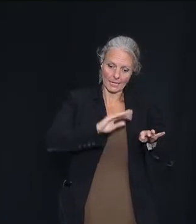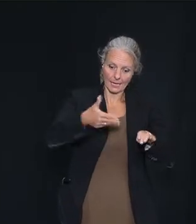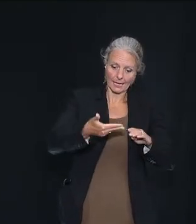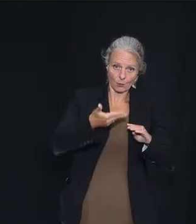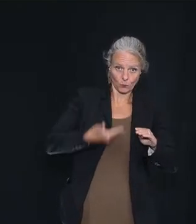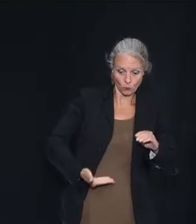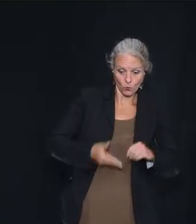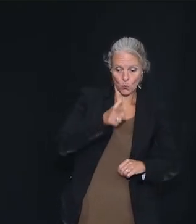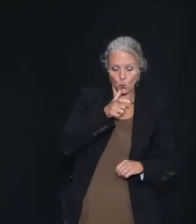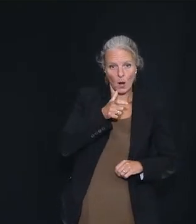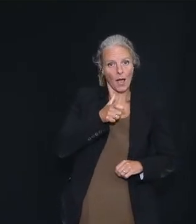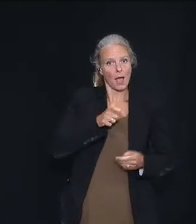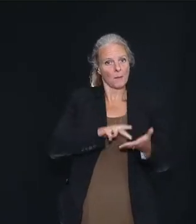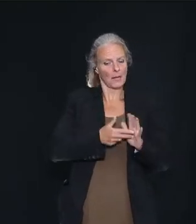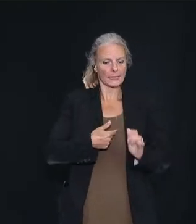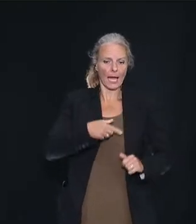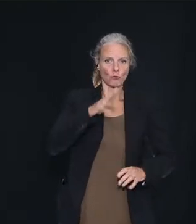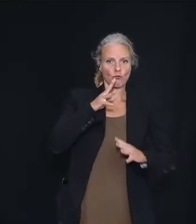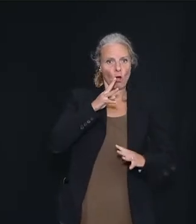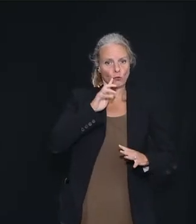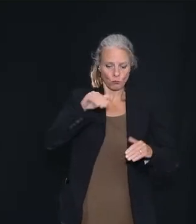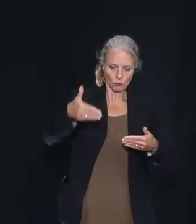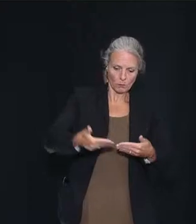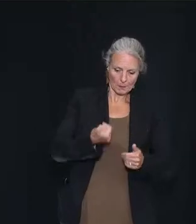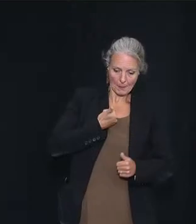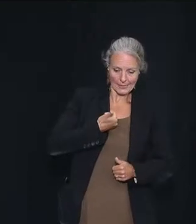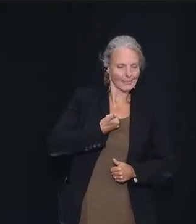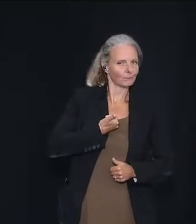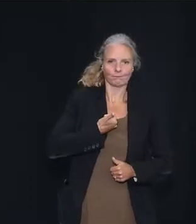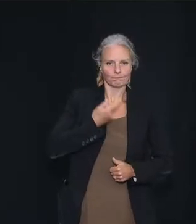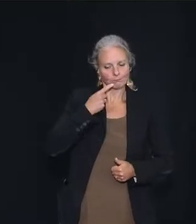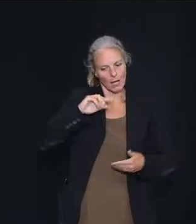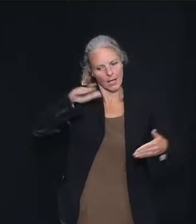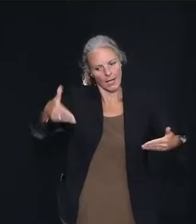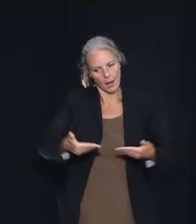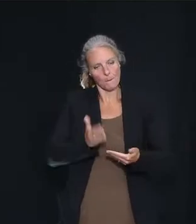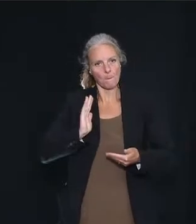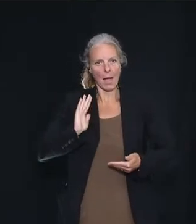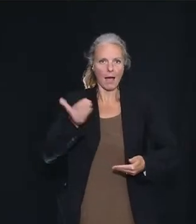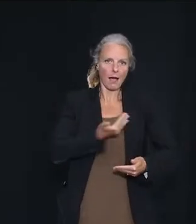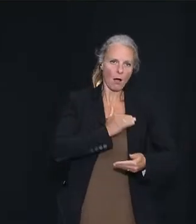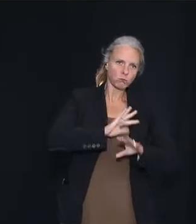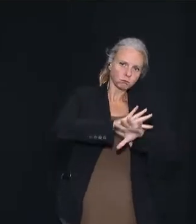on behalf of my whole nation. So I will rise.